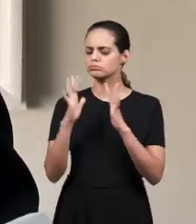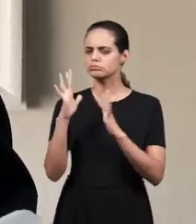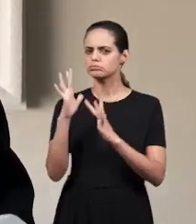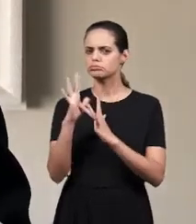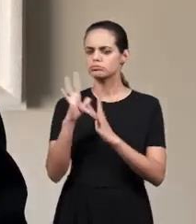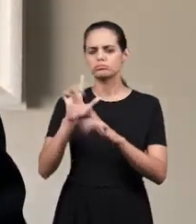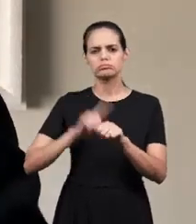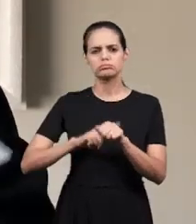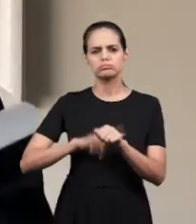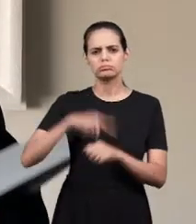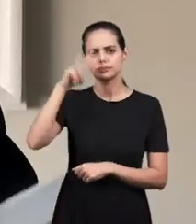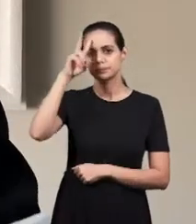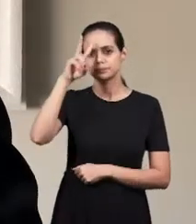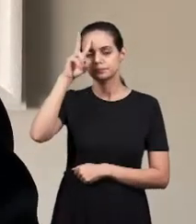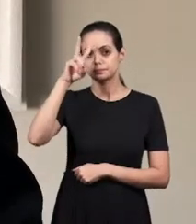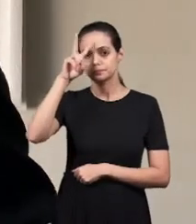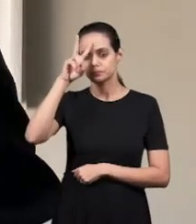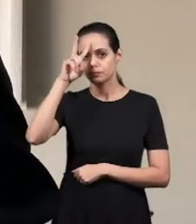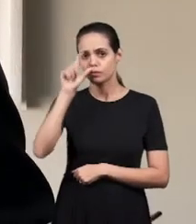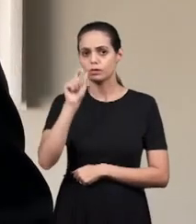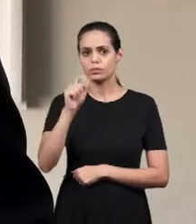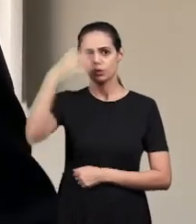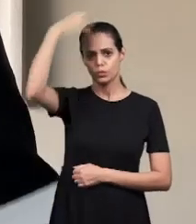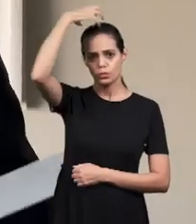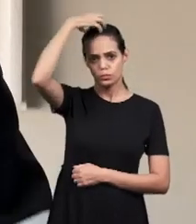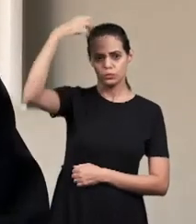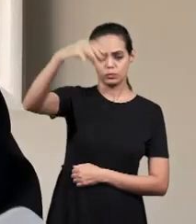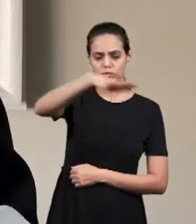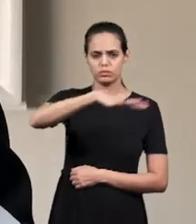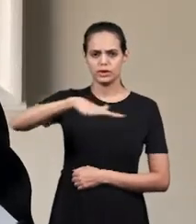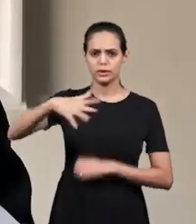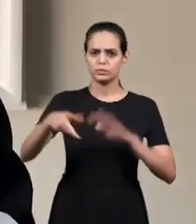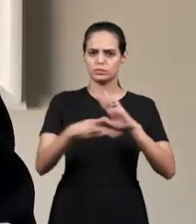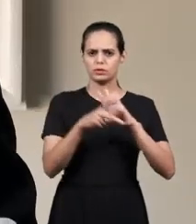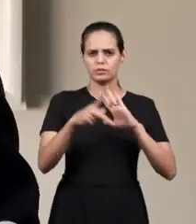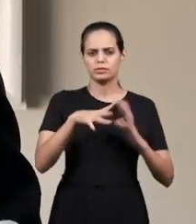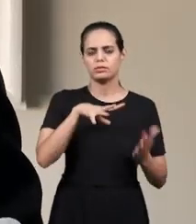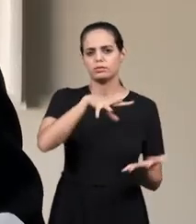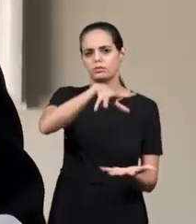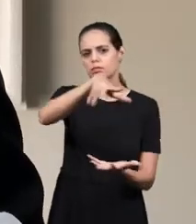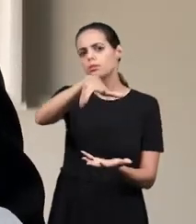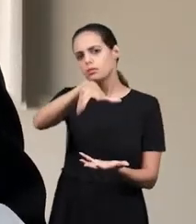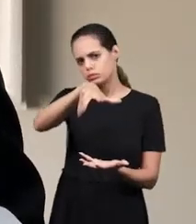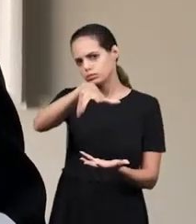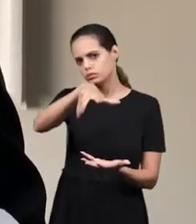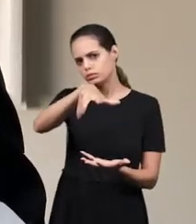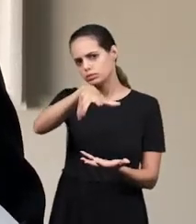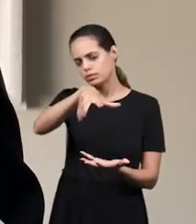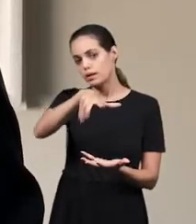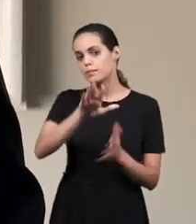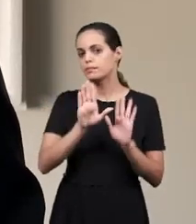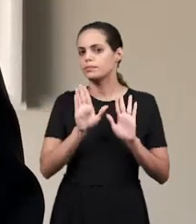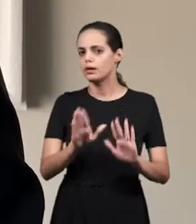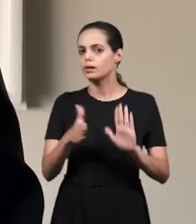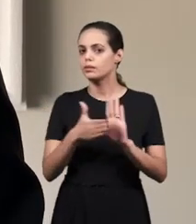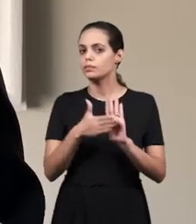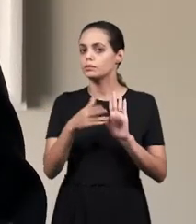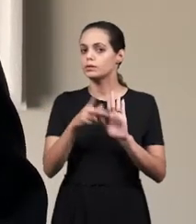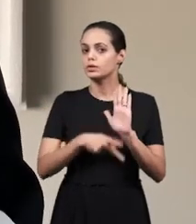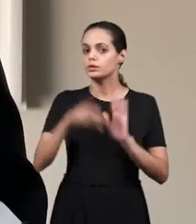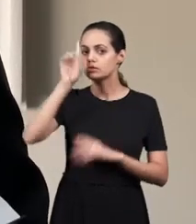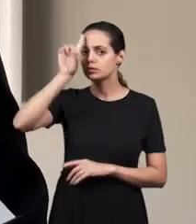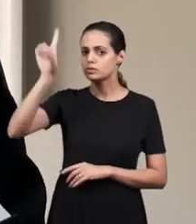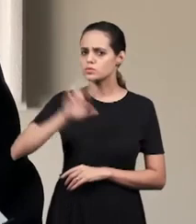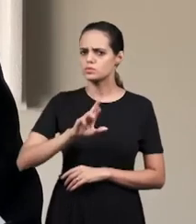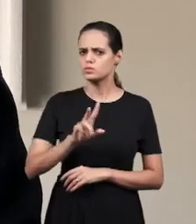awaited that they were waiting for a material kingdom to be established. But that's not the project of God, because God will